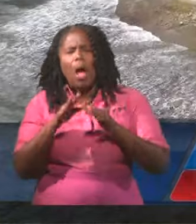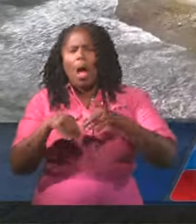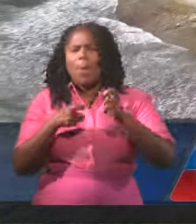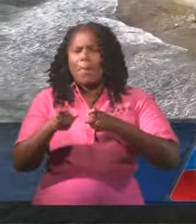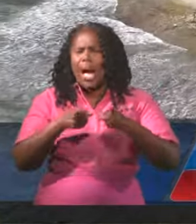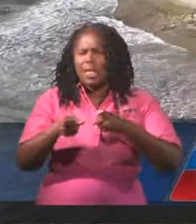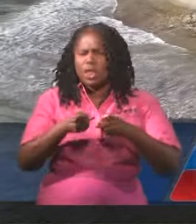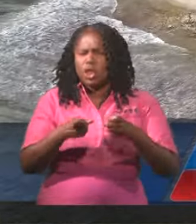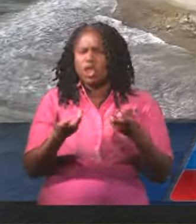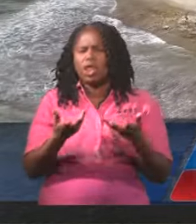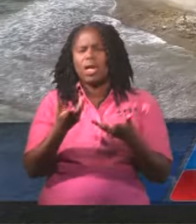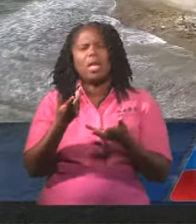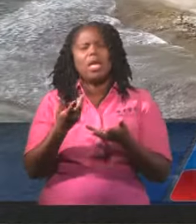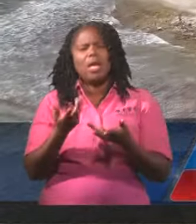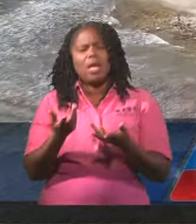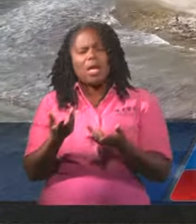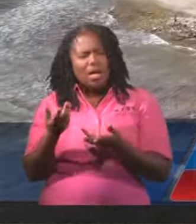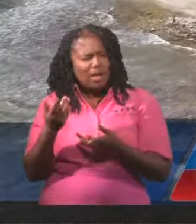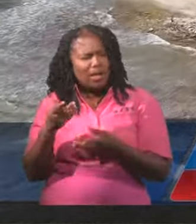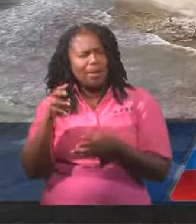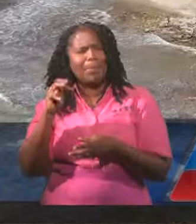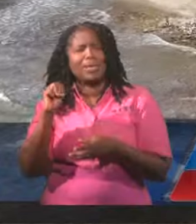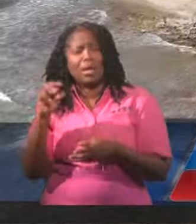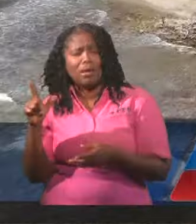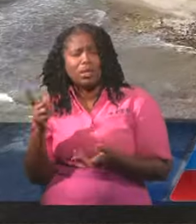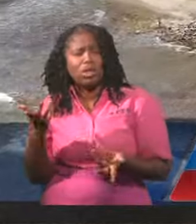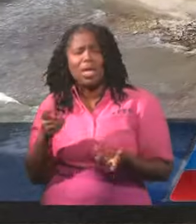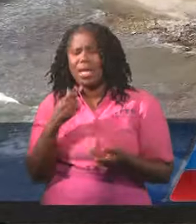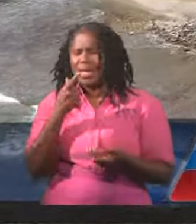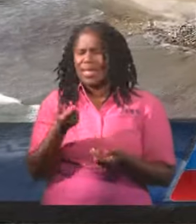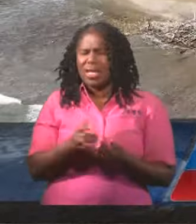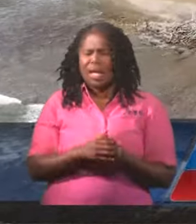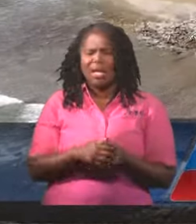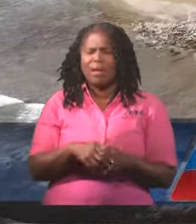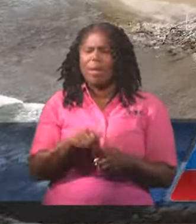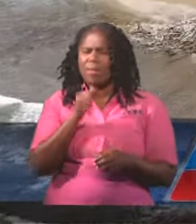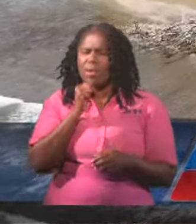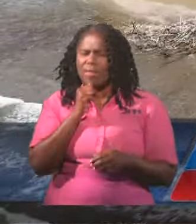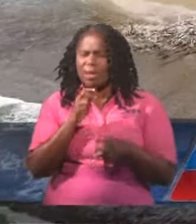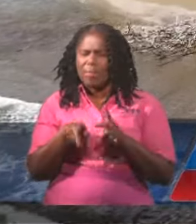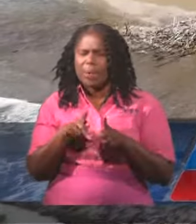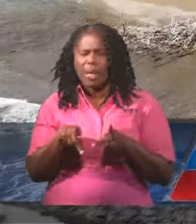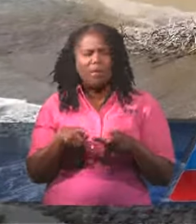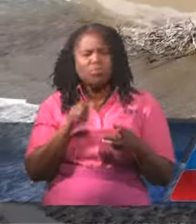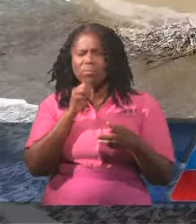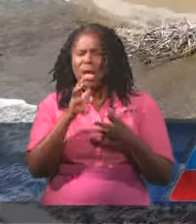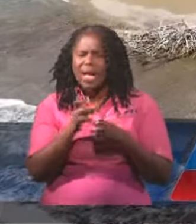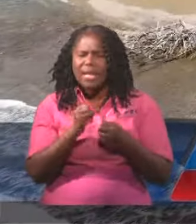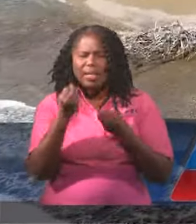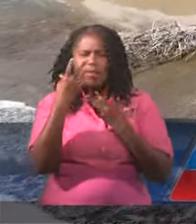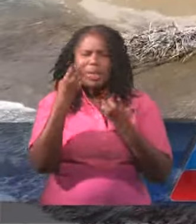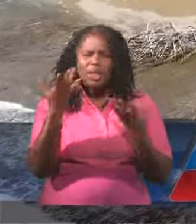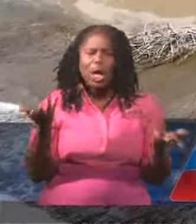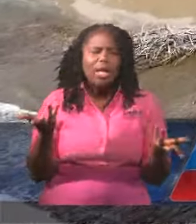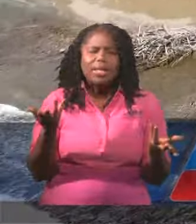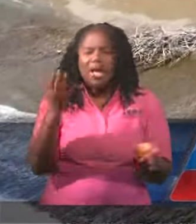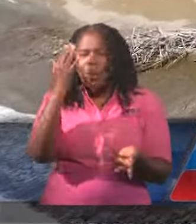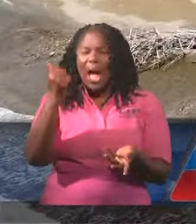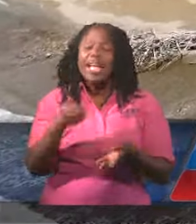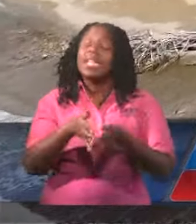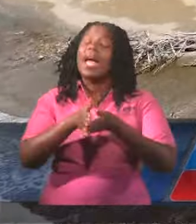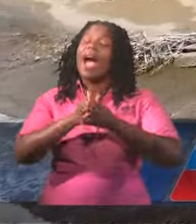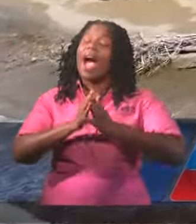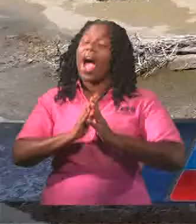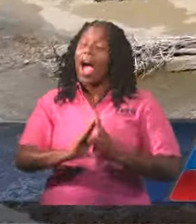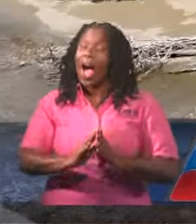press release, the minority gave their support to a private citizen, Stefan Isaac, who was denied this information after requesting it under the